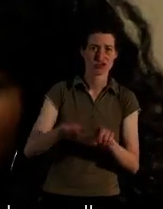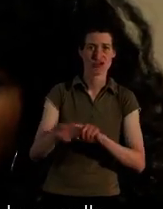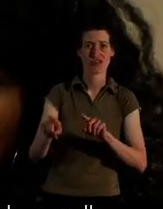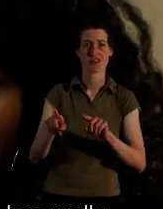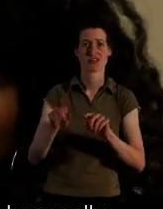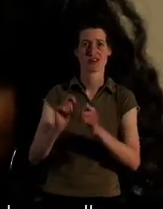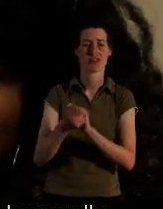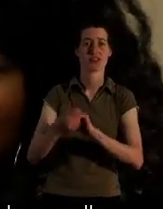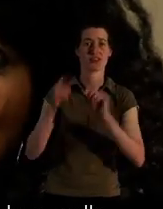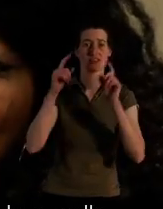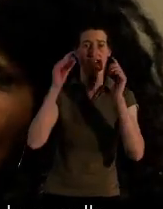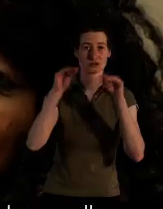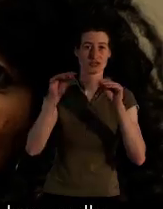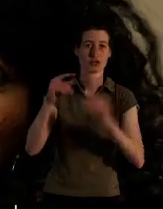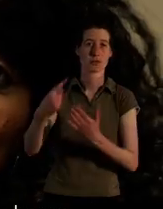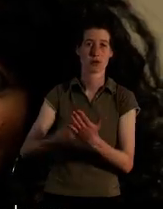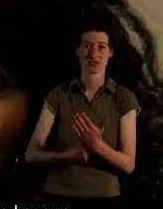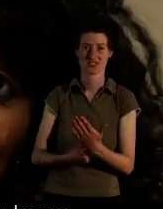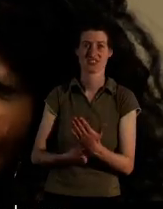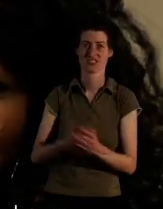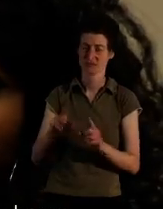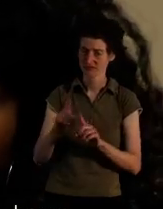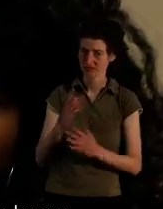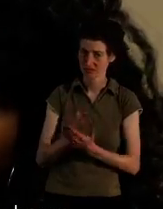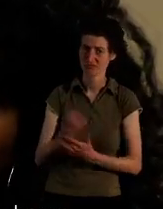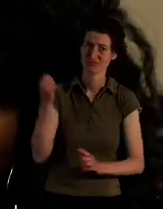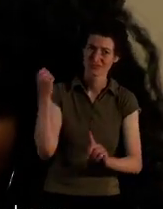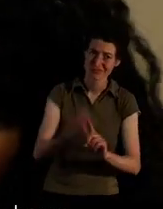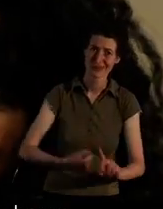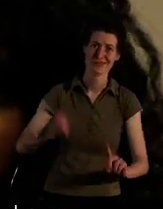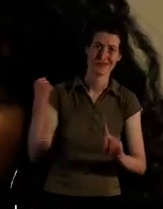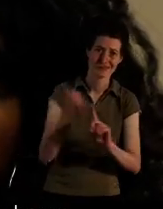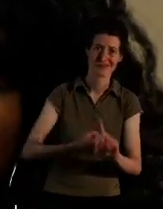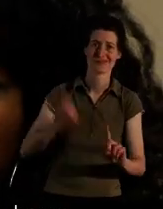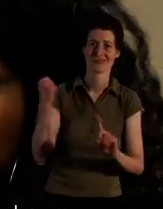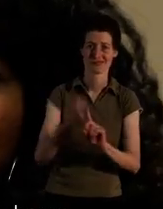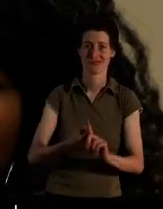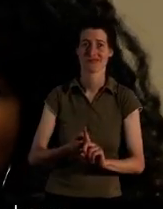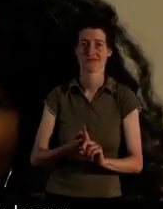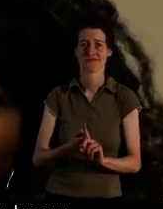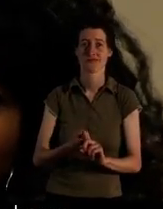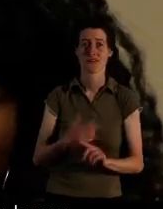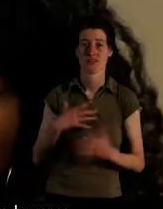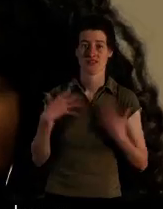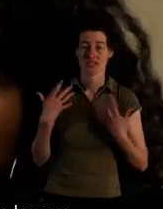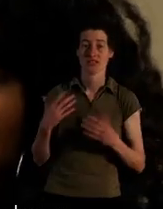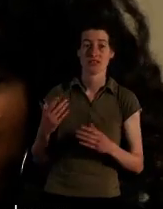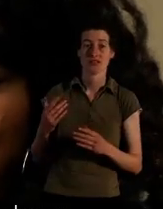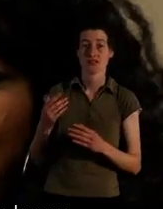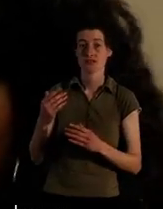to influence educational policy and also continually campaigning, effortlessly campaigning to change